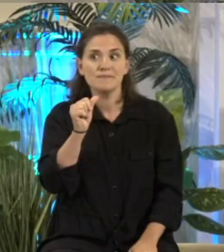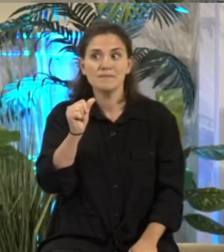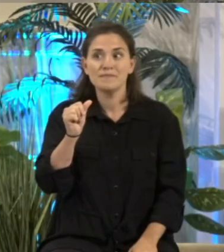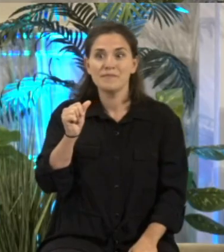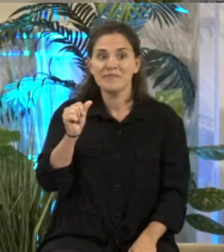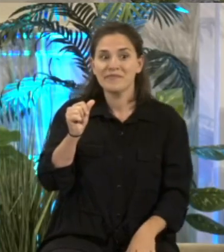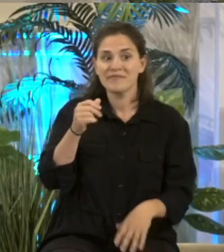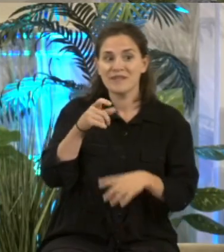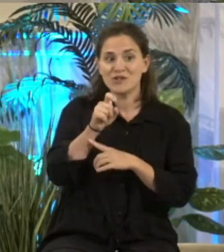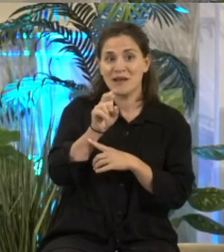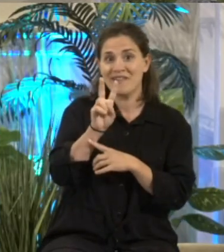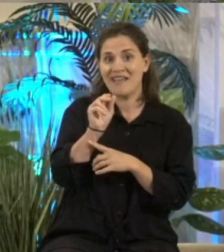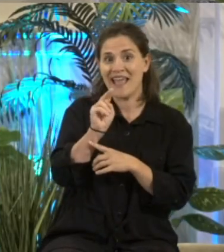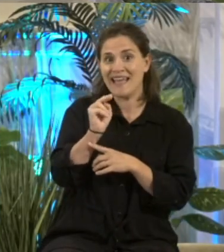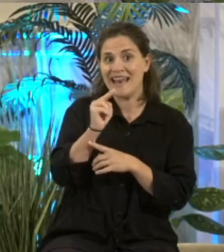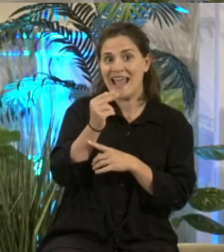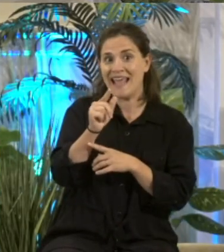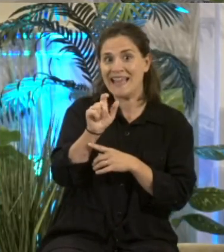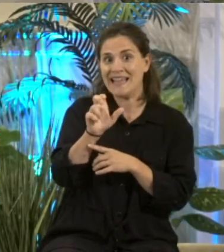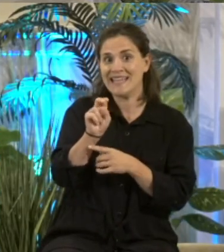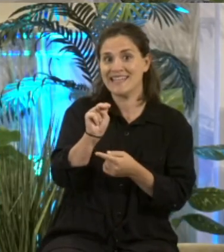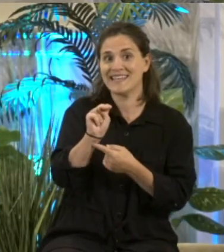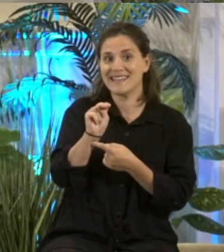preferably the Van Halen version.